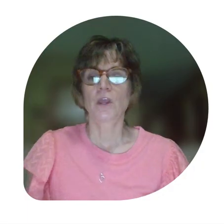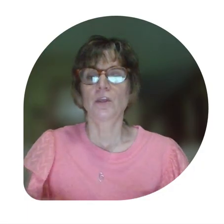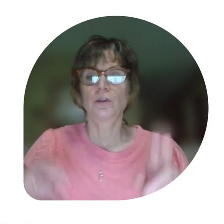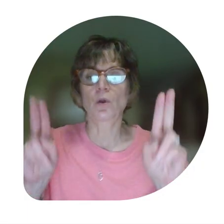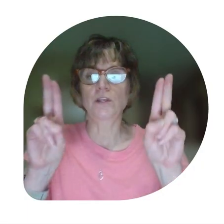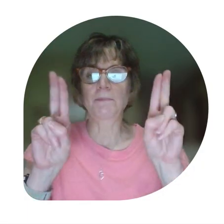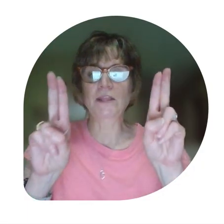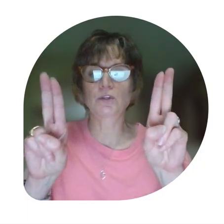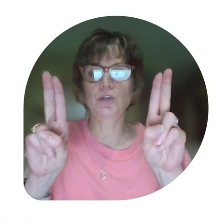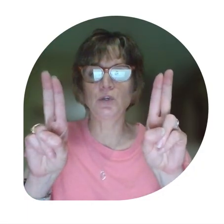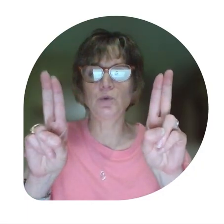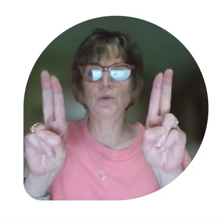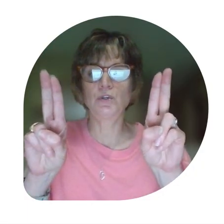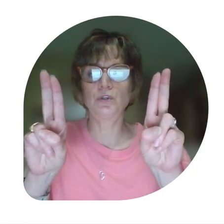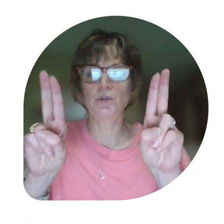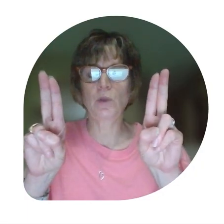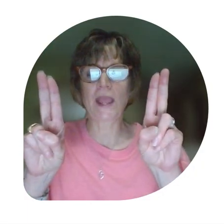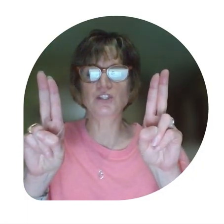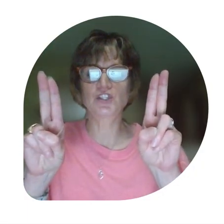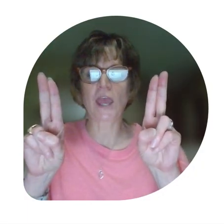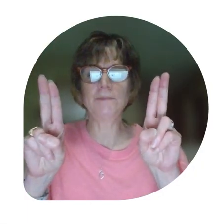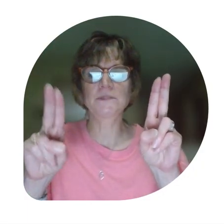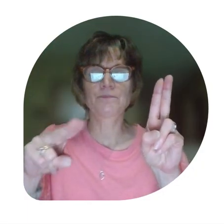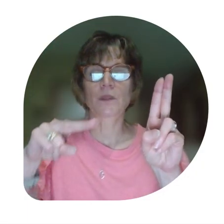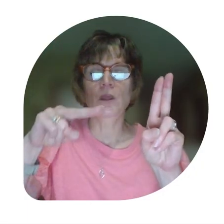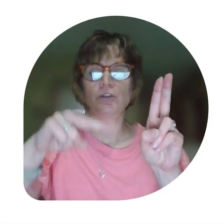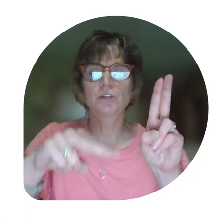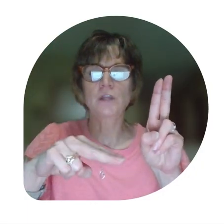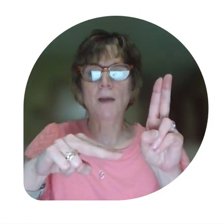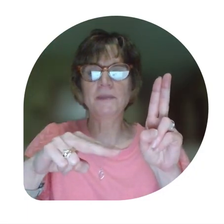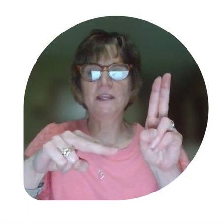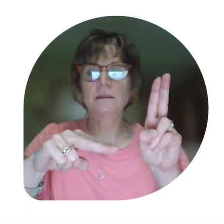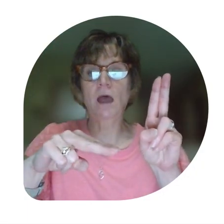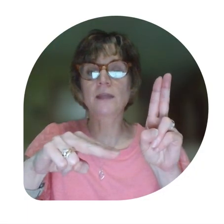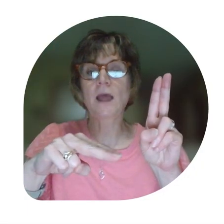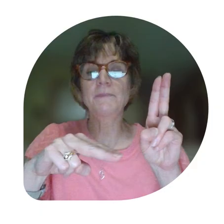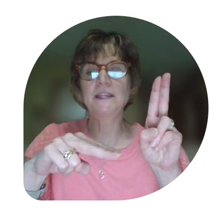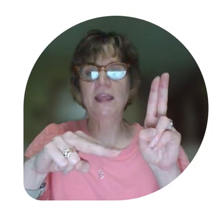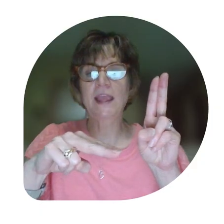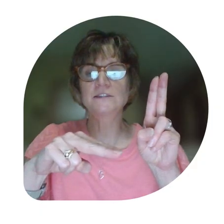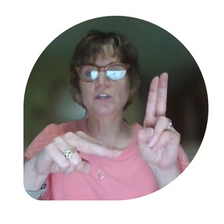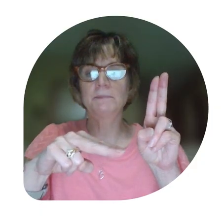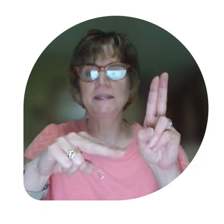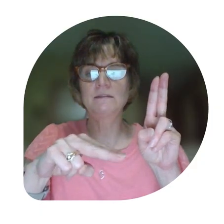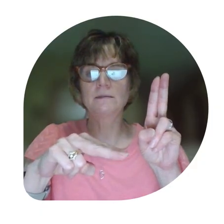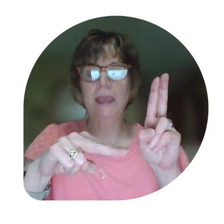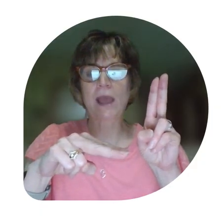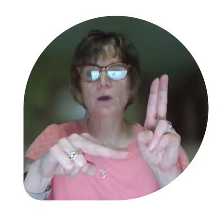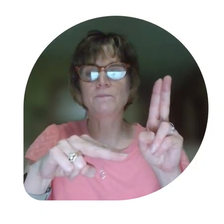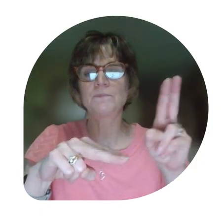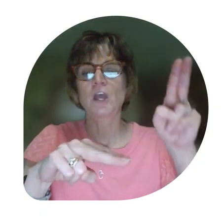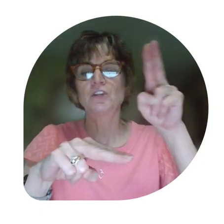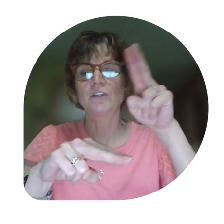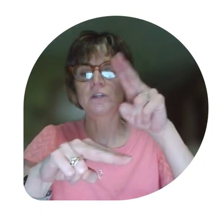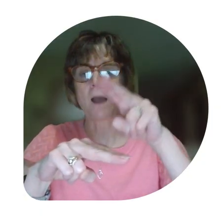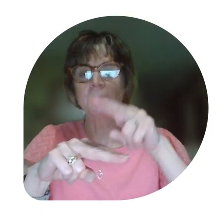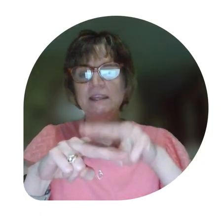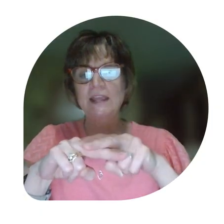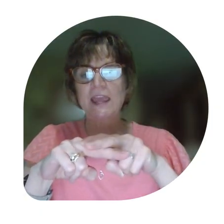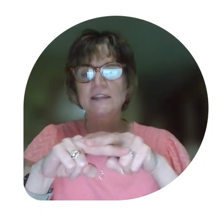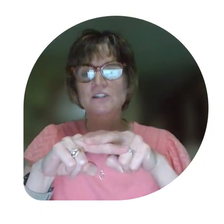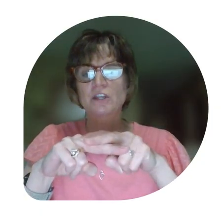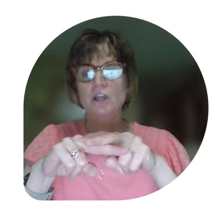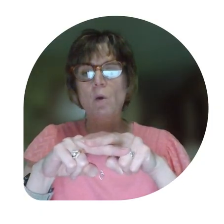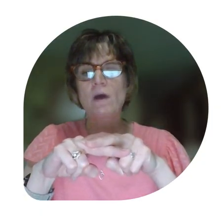Chair, you're going to make two U hand shape. Your non-dominant hand is going to be down. Your